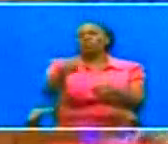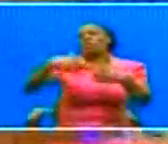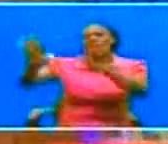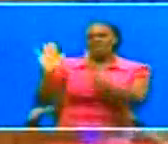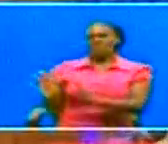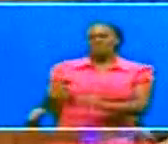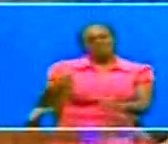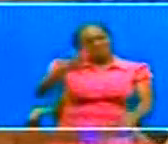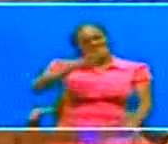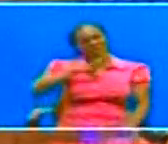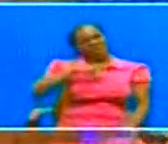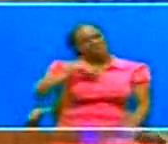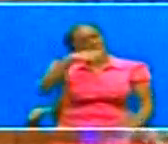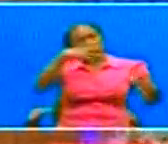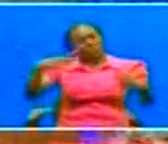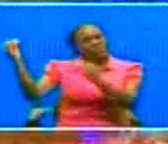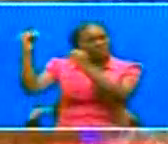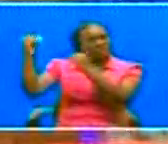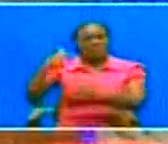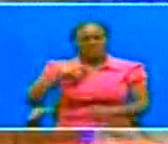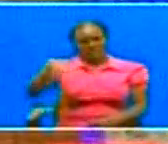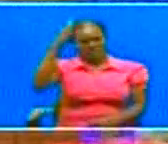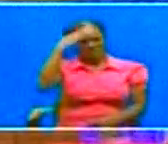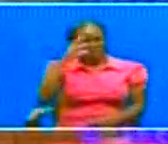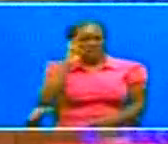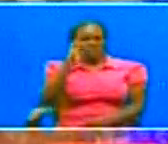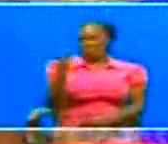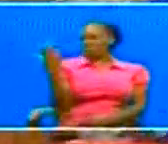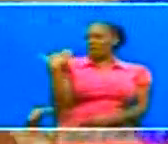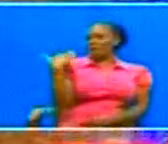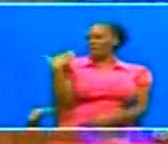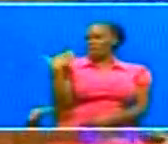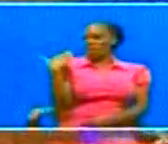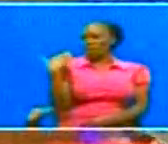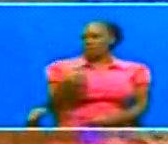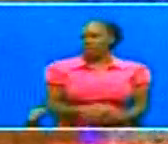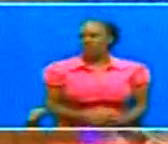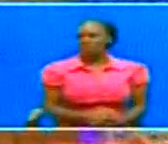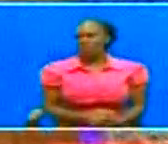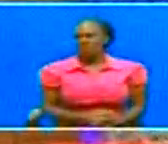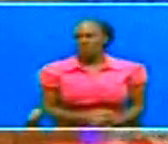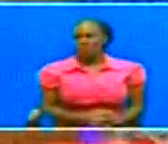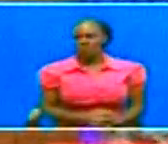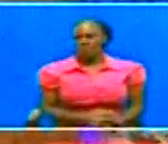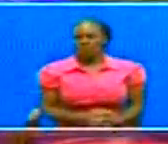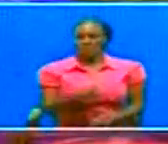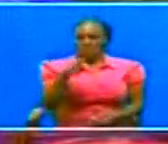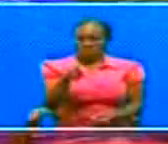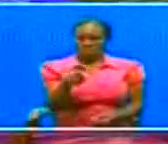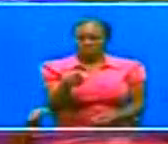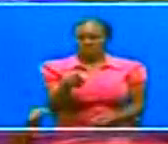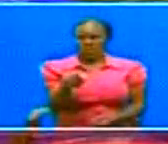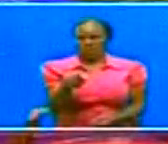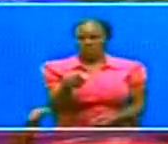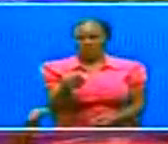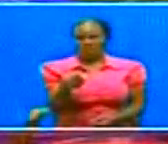And I said, fine. I know. I look back now, and I'm like, phew. Yeah. So you went to America?